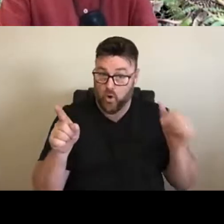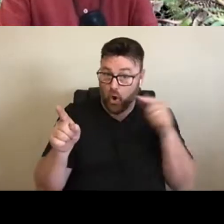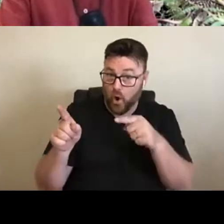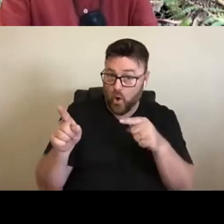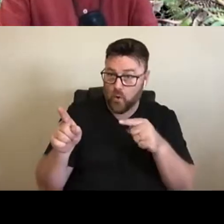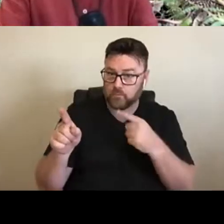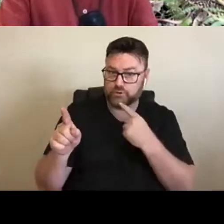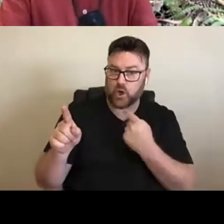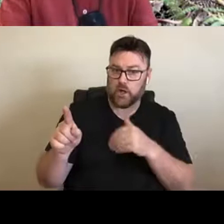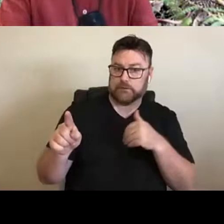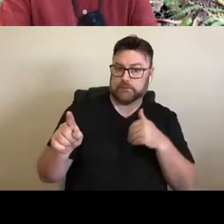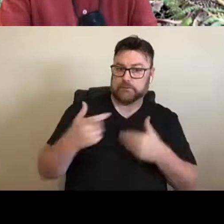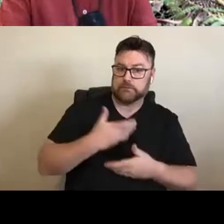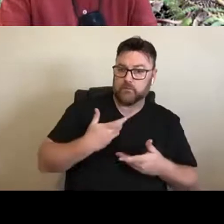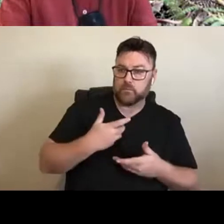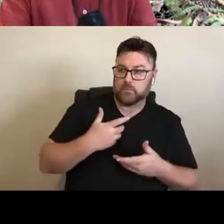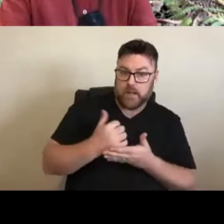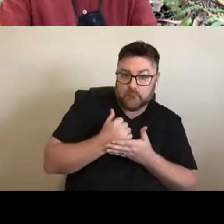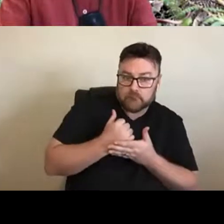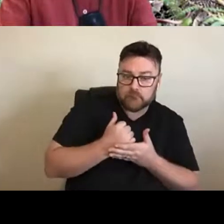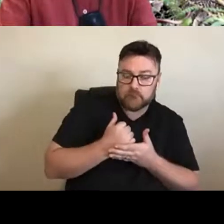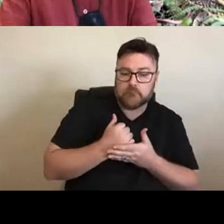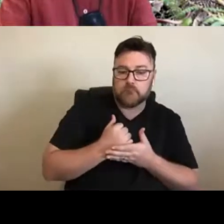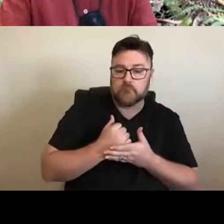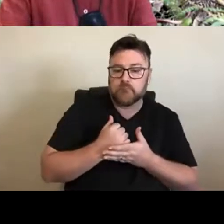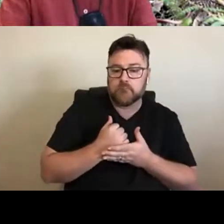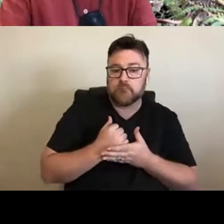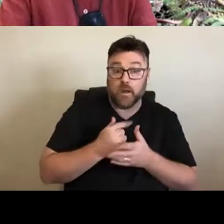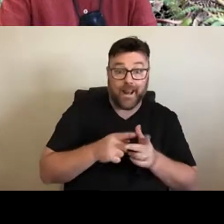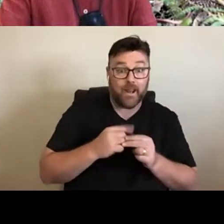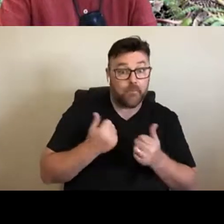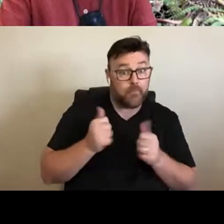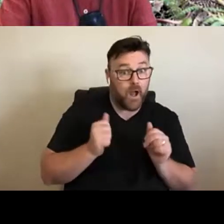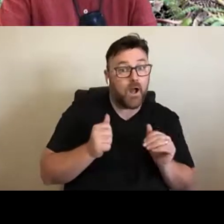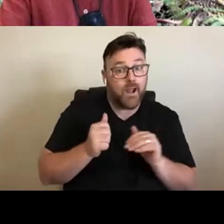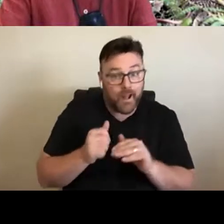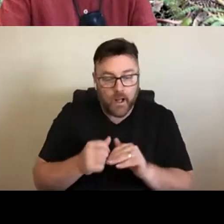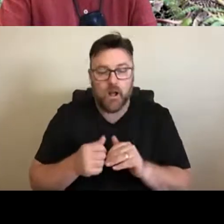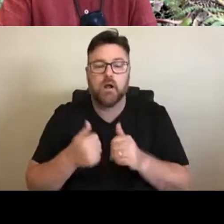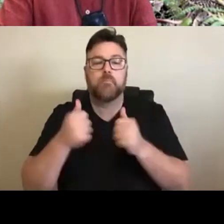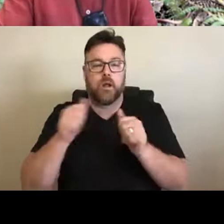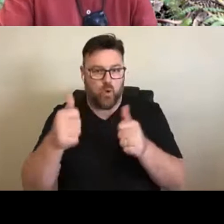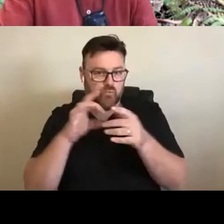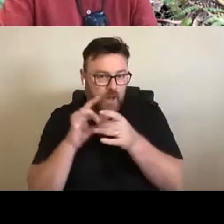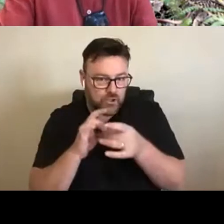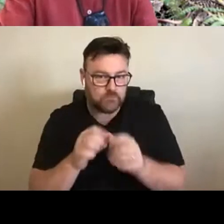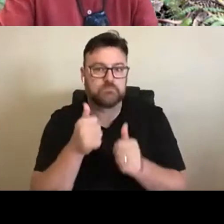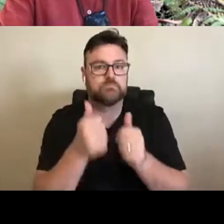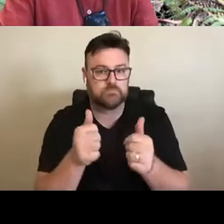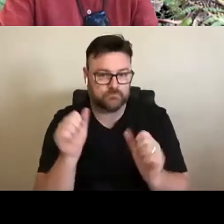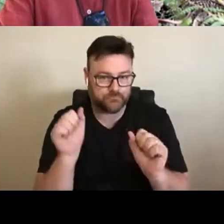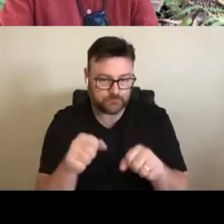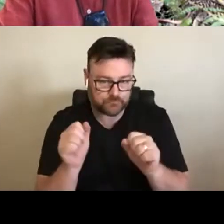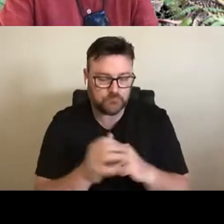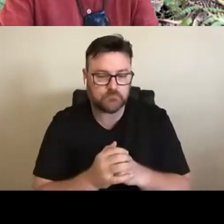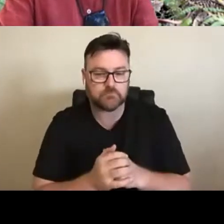to go into that space? And if they do, then they get major benefits from having that wonderful relationship with regional arts and